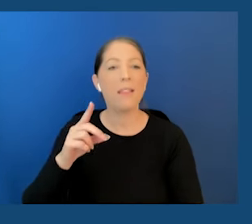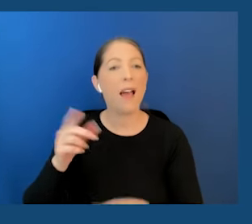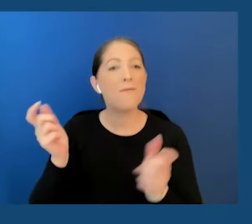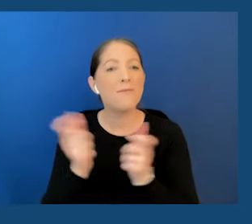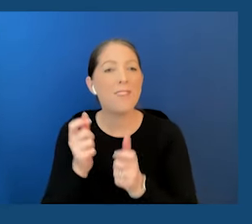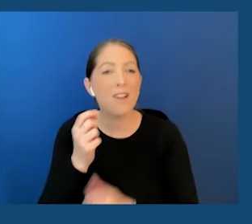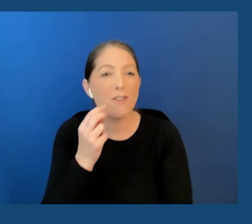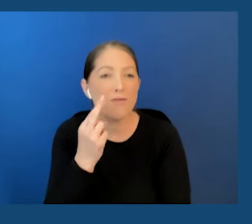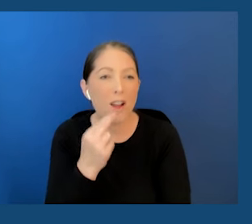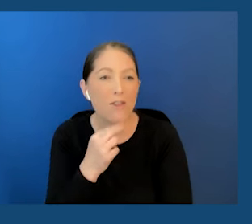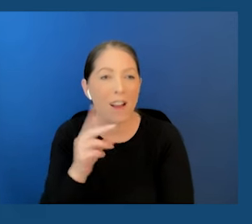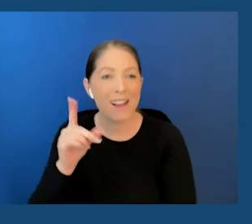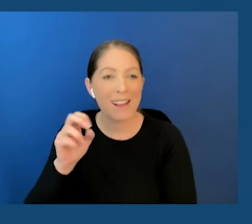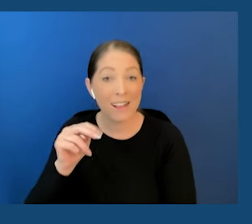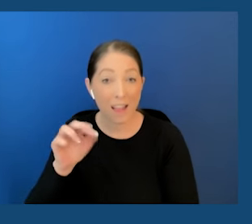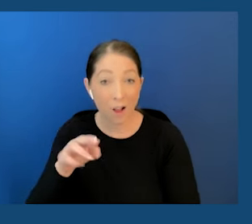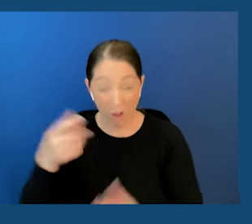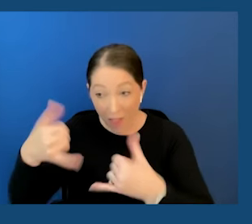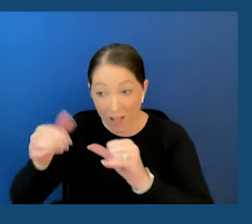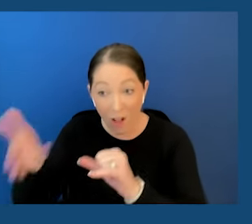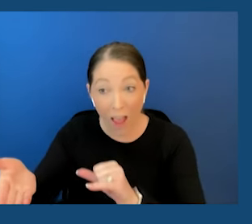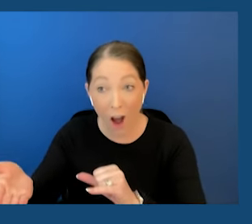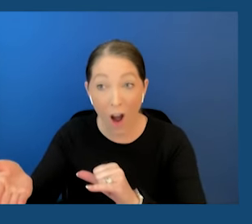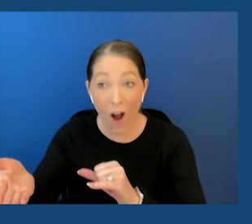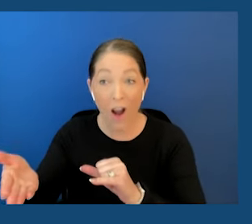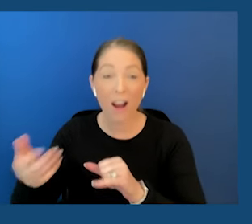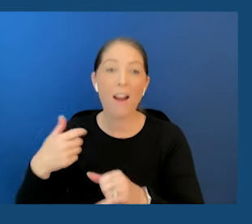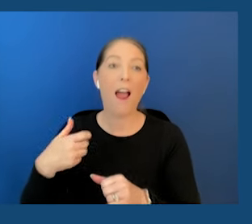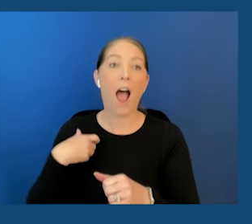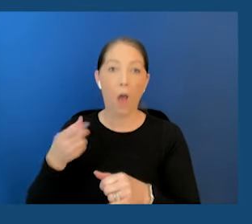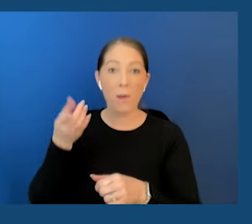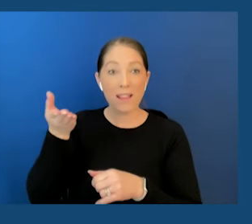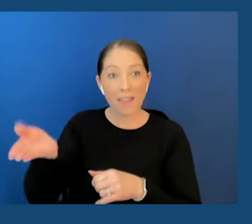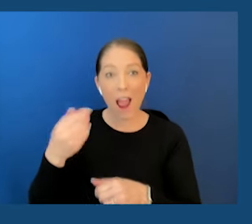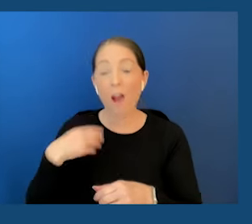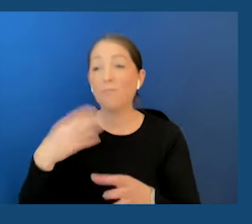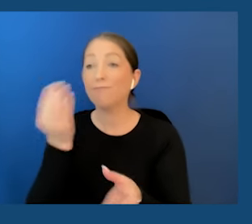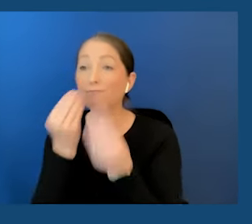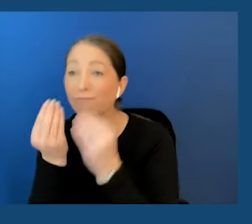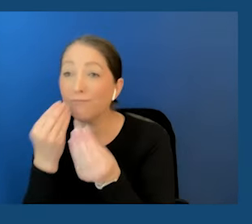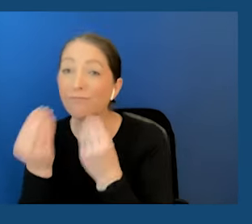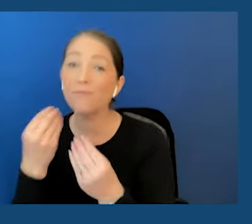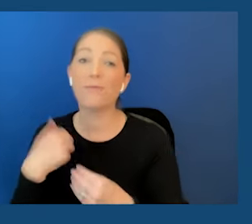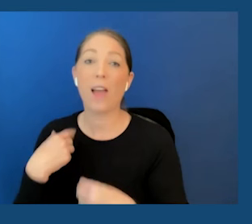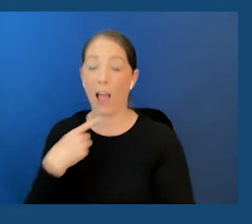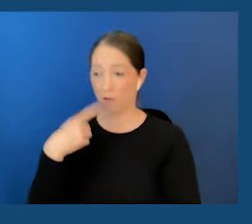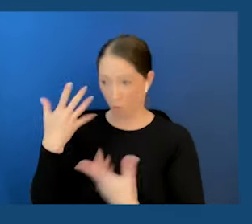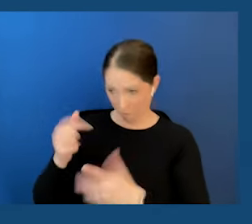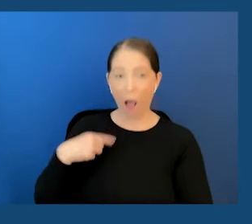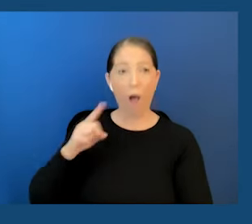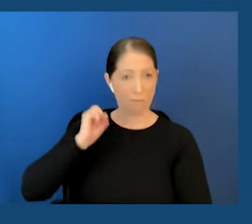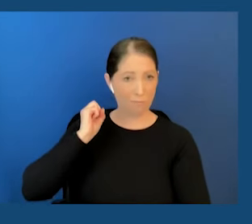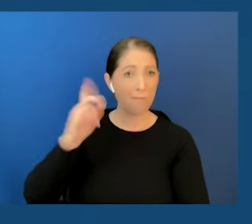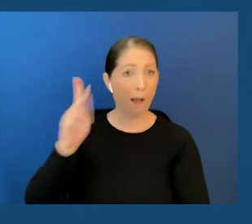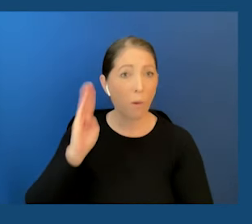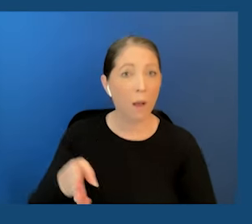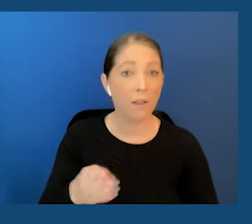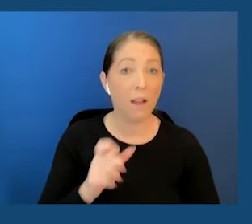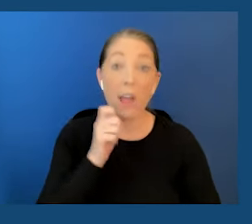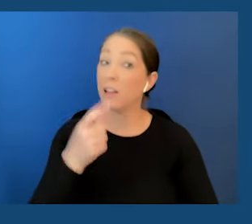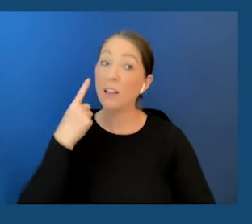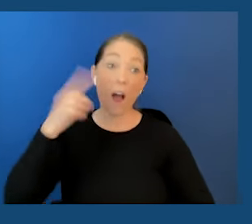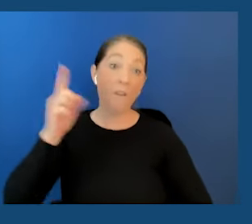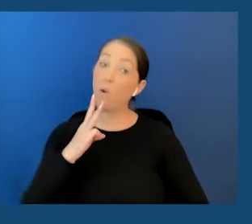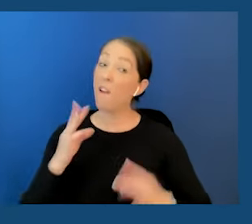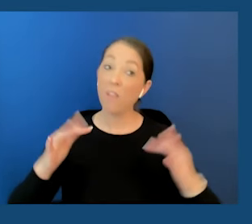they still there? Are they doing okay? Yeah. They're the only one feeding breakfast. I thought it was great. Tell them I'm coming back. But not for a flood. I'm not coming back for a flood.